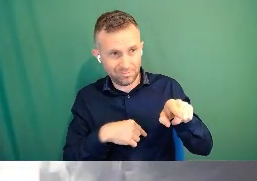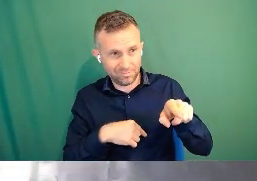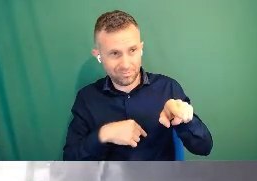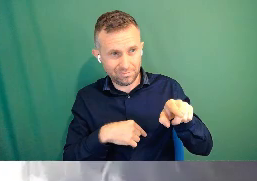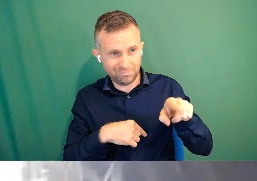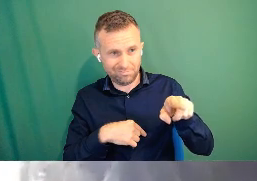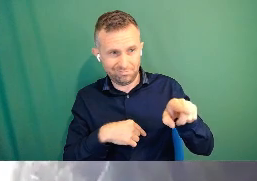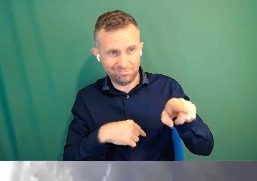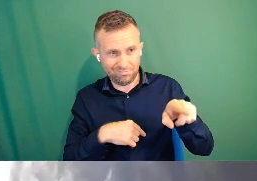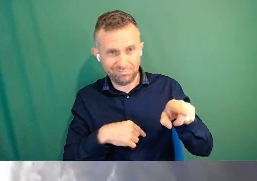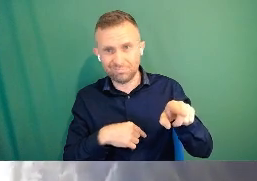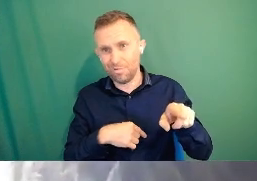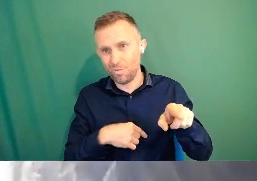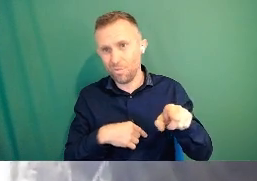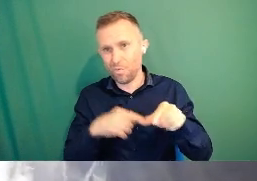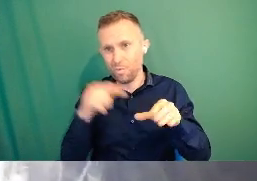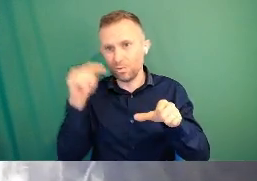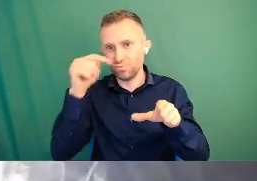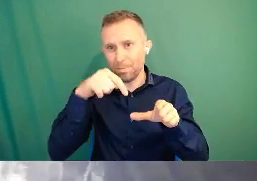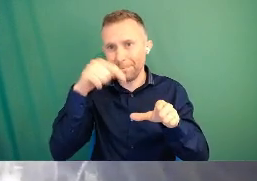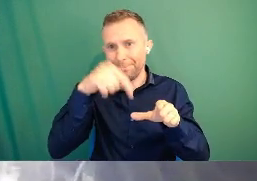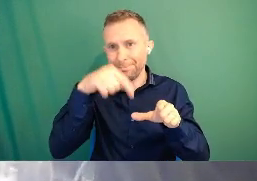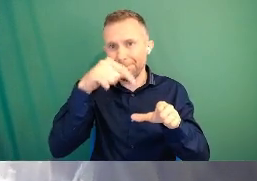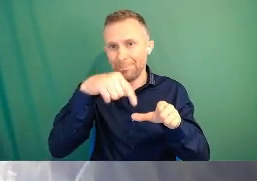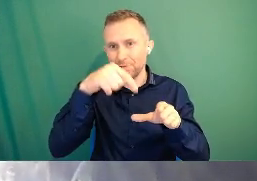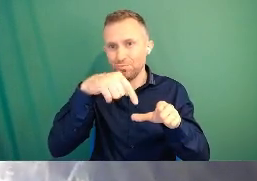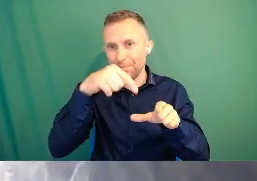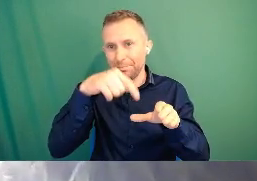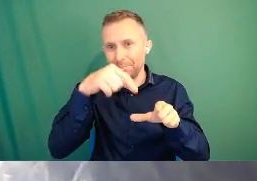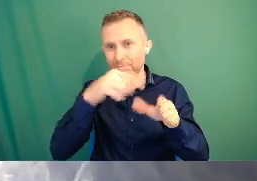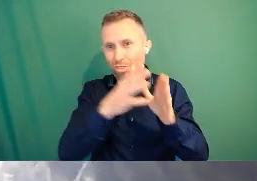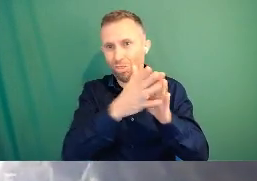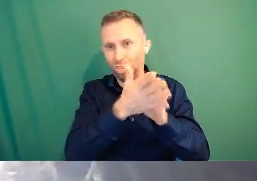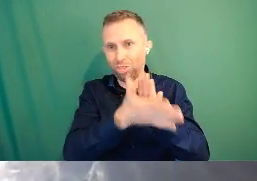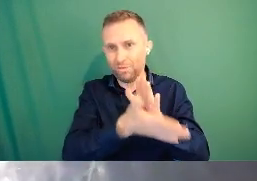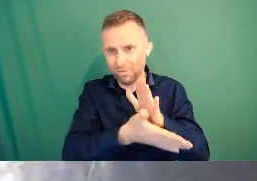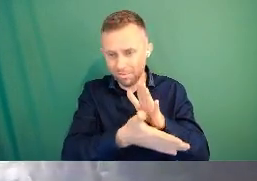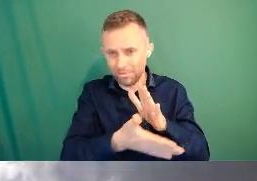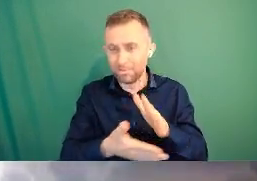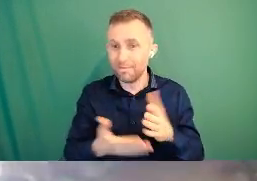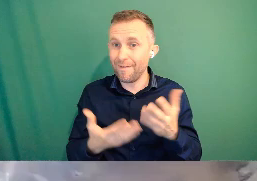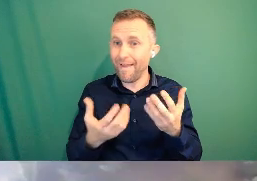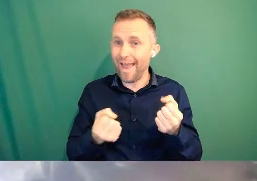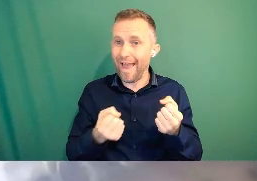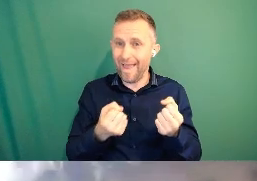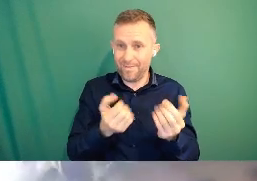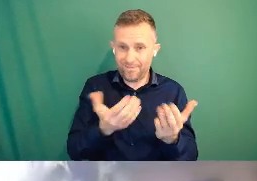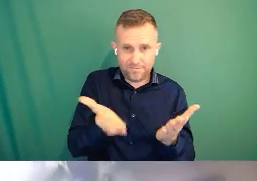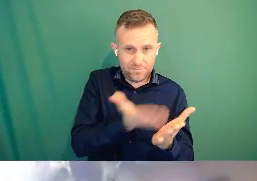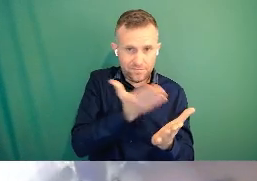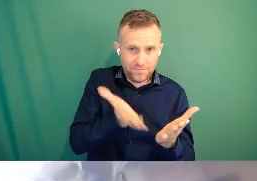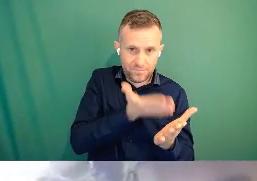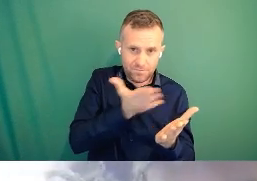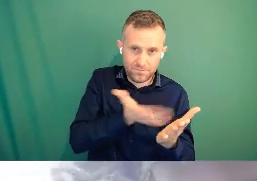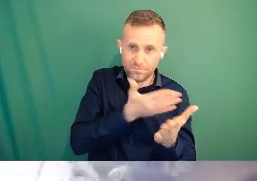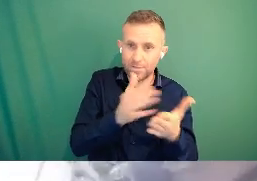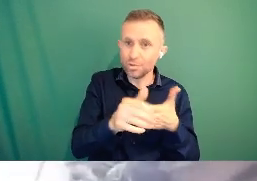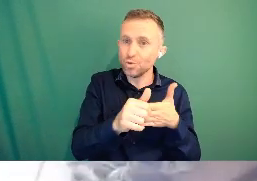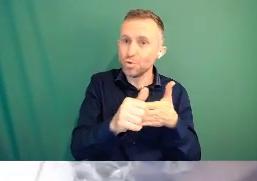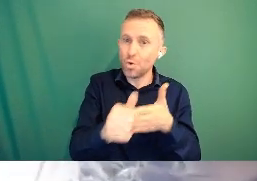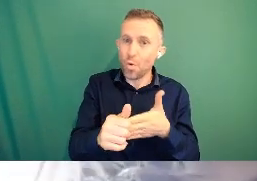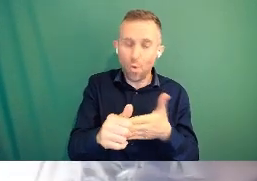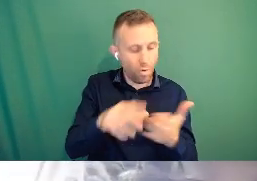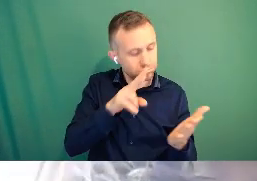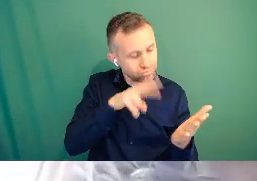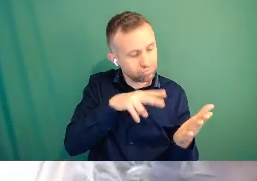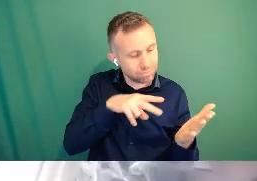Ooh. So that's one of the rooms that was affected by some of the water ingress. And there's also a tour that you can read